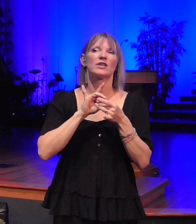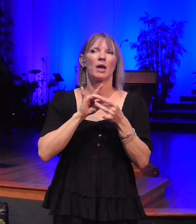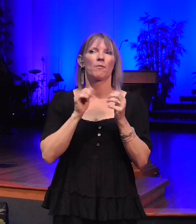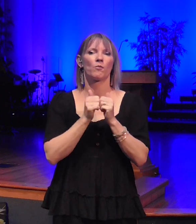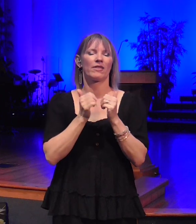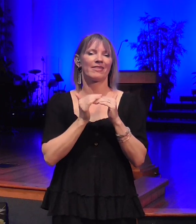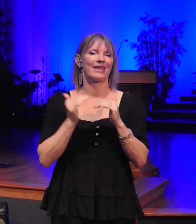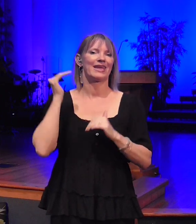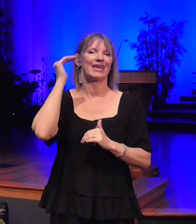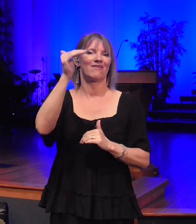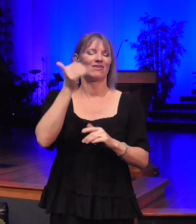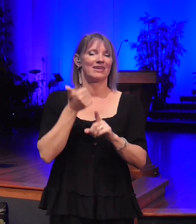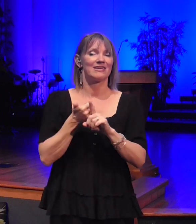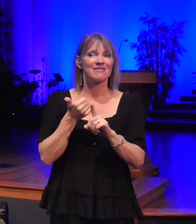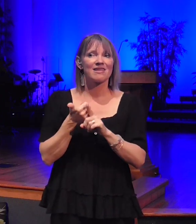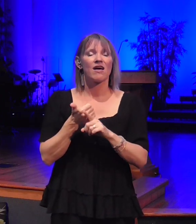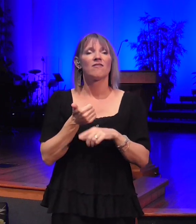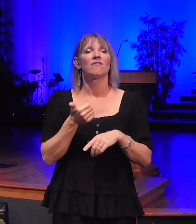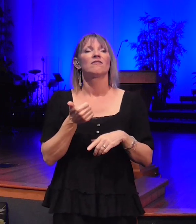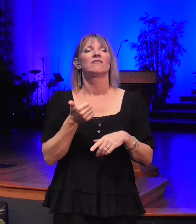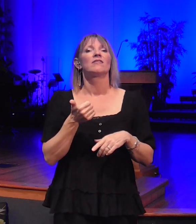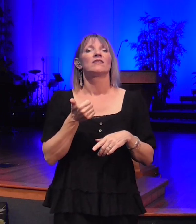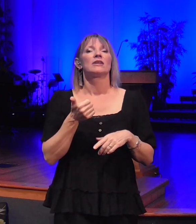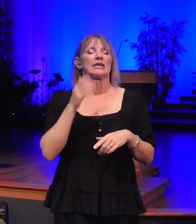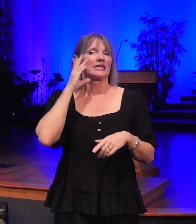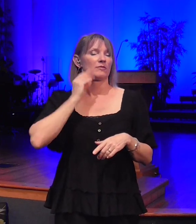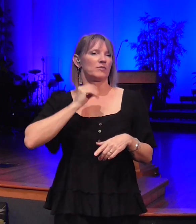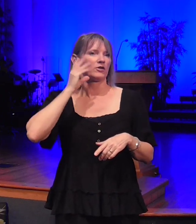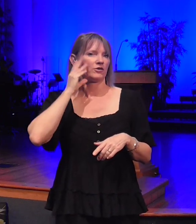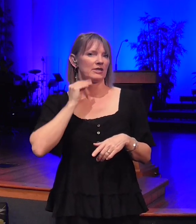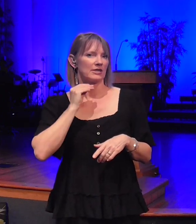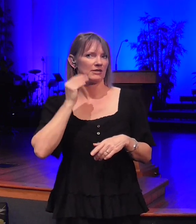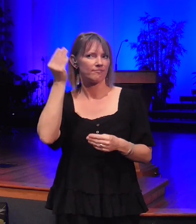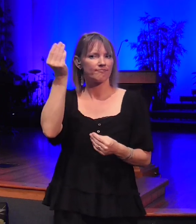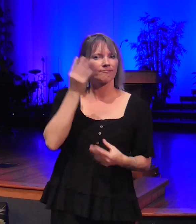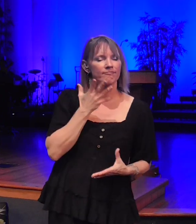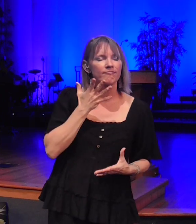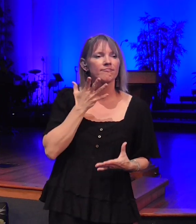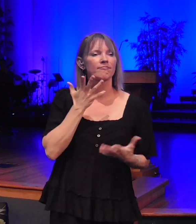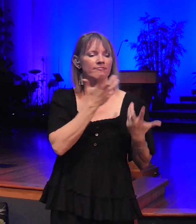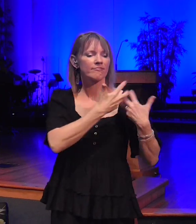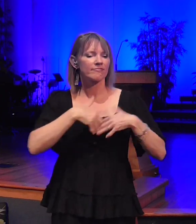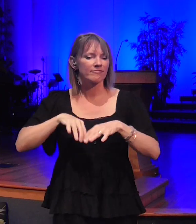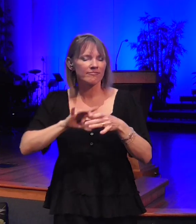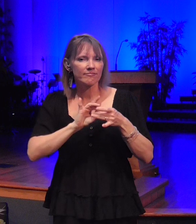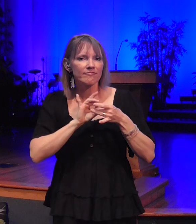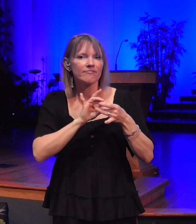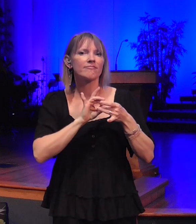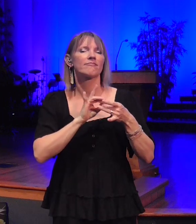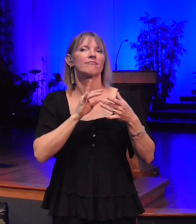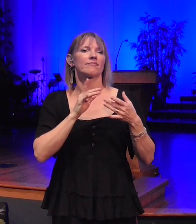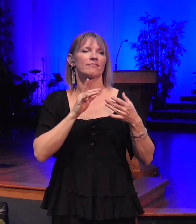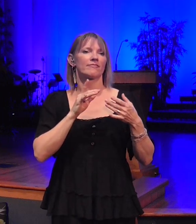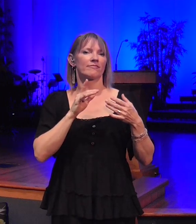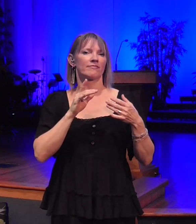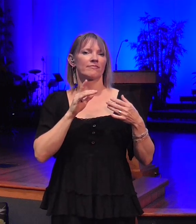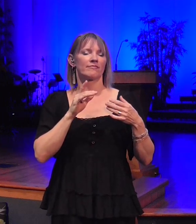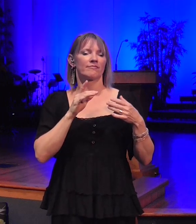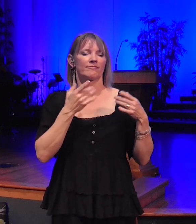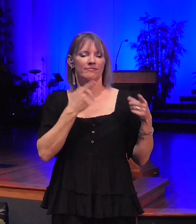itself, are the whisperings of experience, the synchronicity of divine appointments,